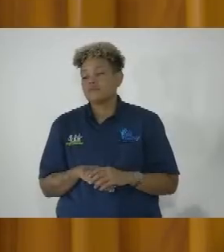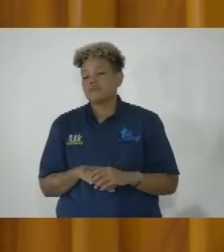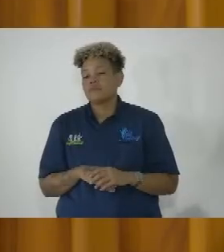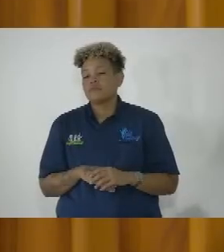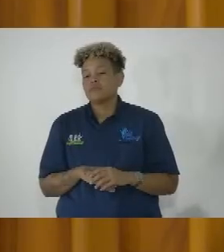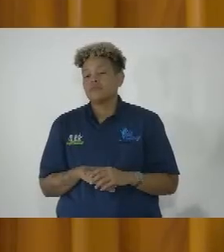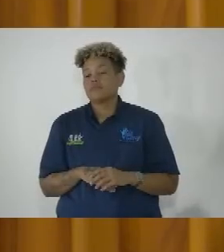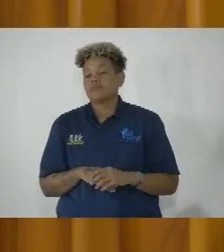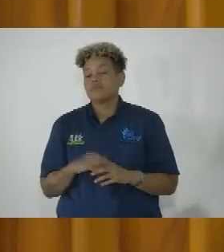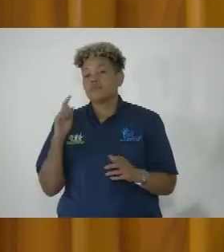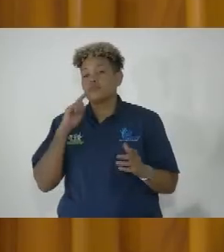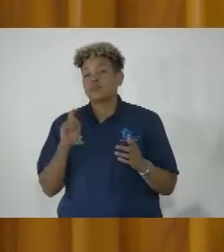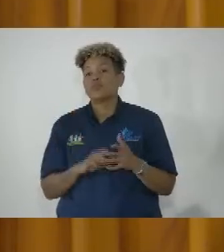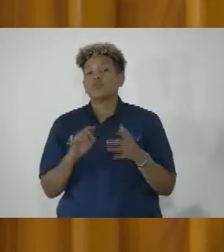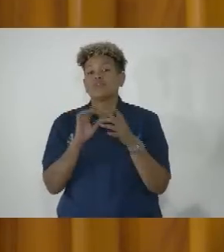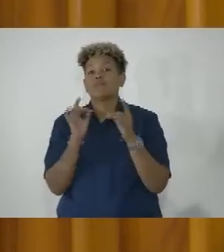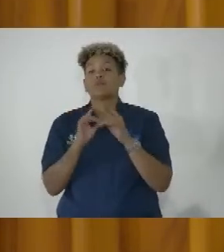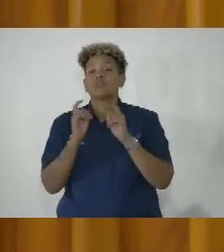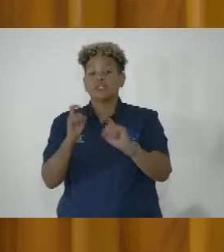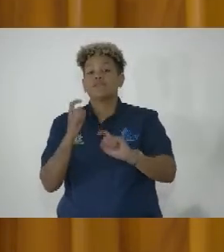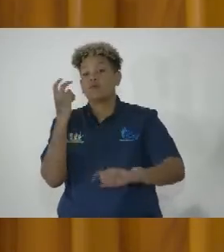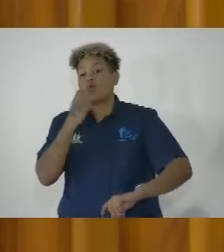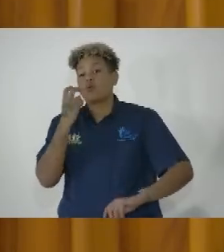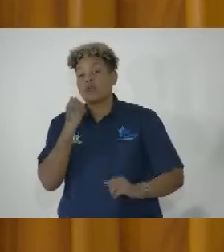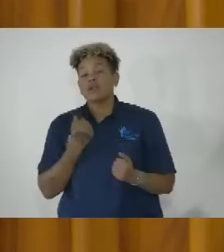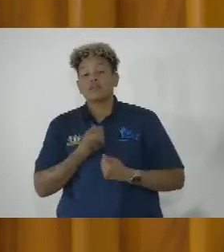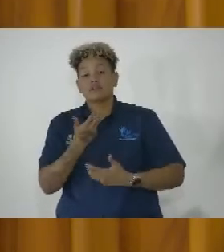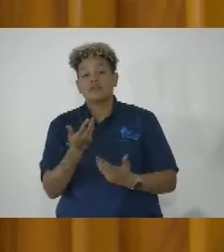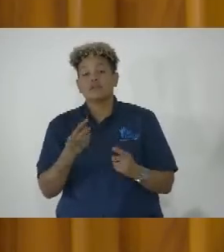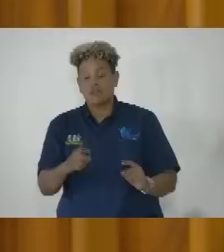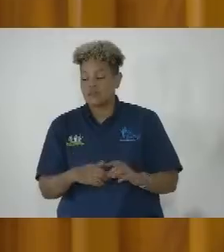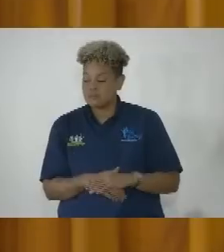notices of motions given orally,